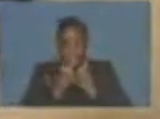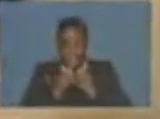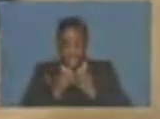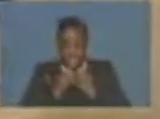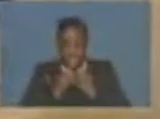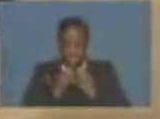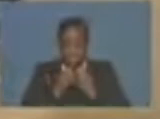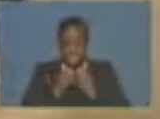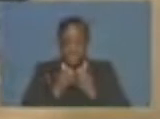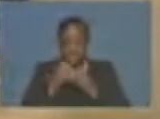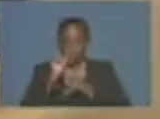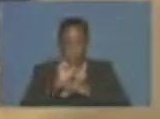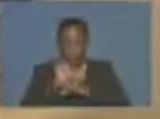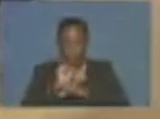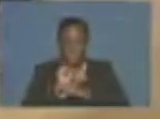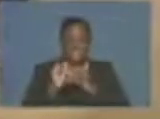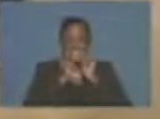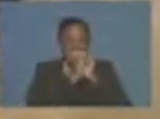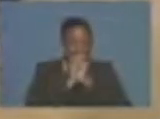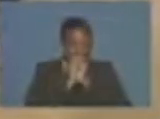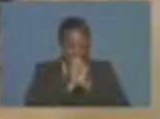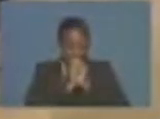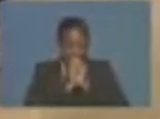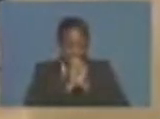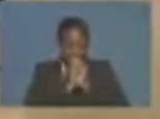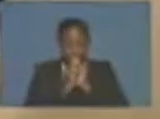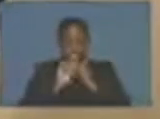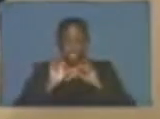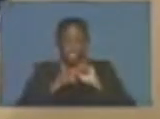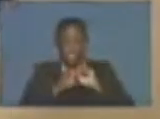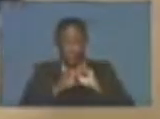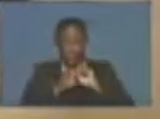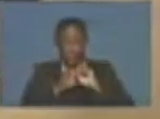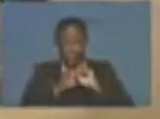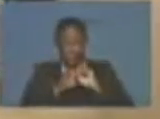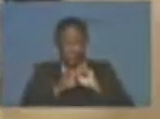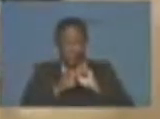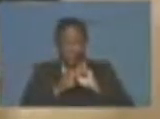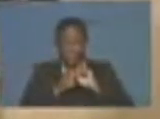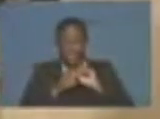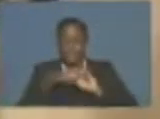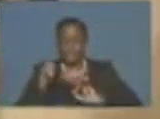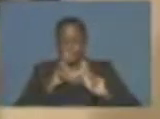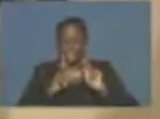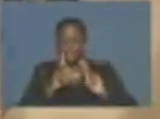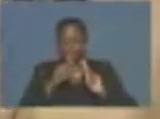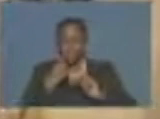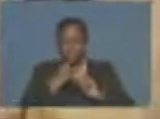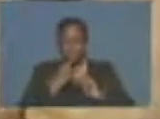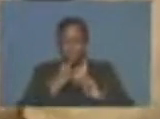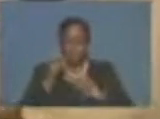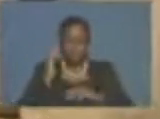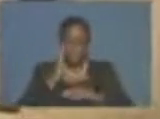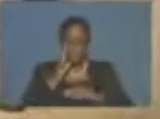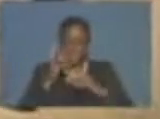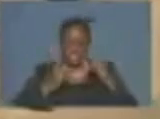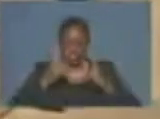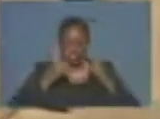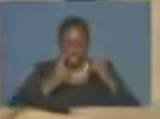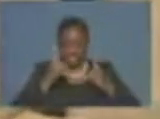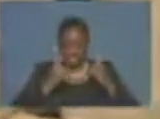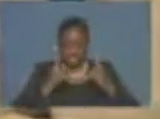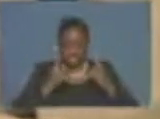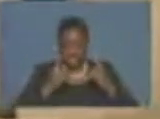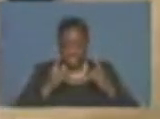We must do it together. The persons who will be patrolling this vehicle, let me